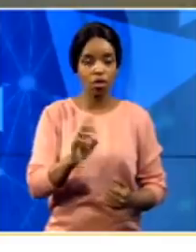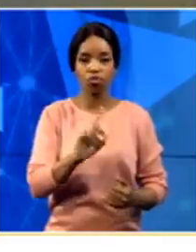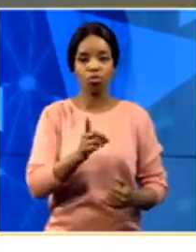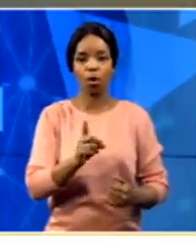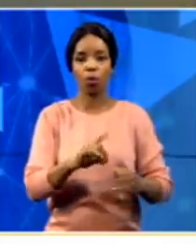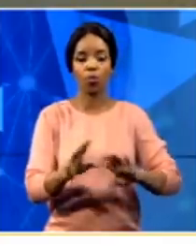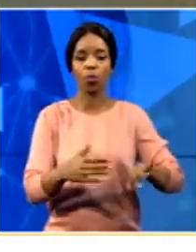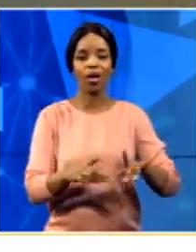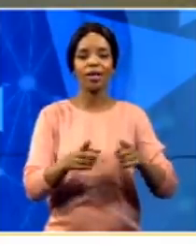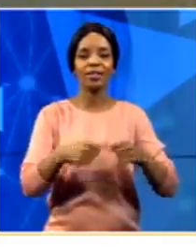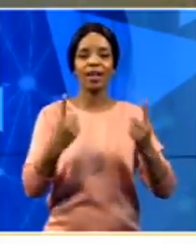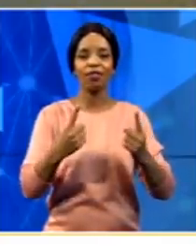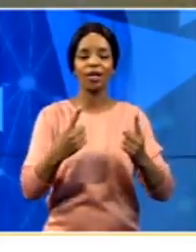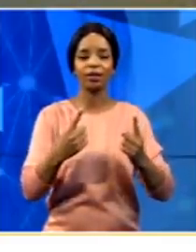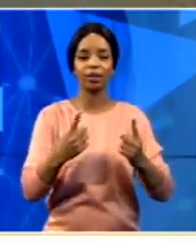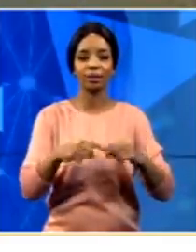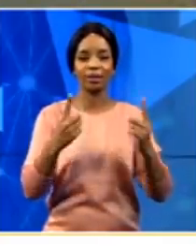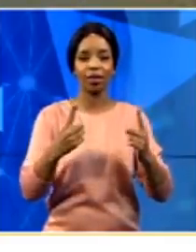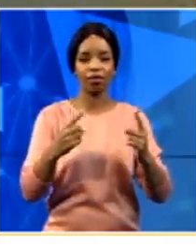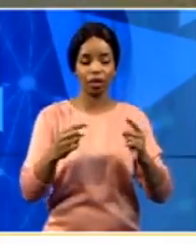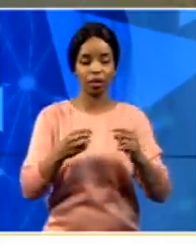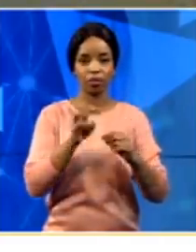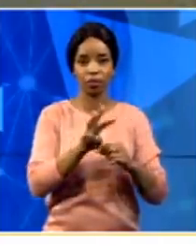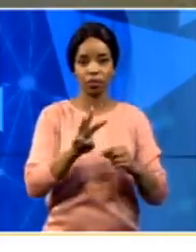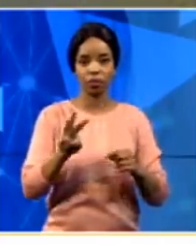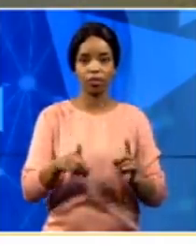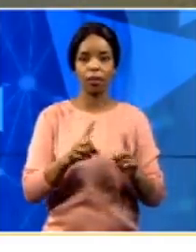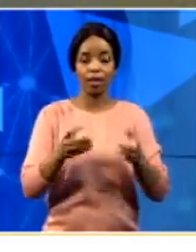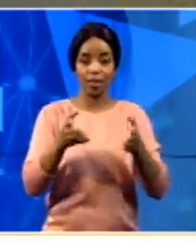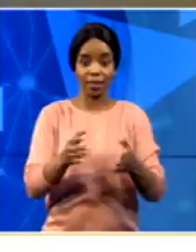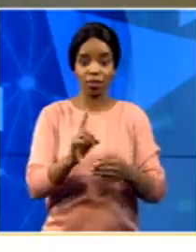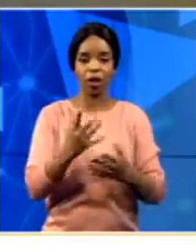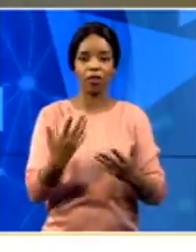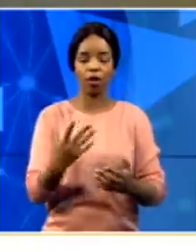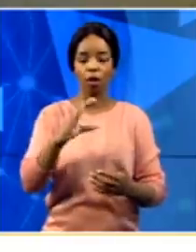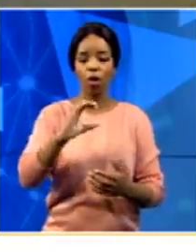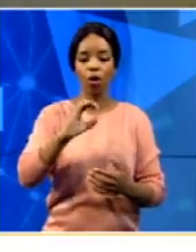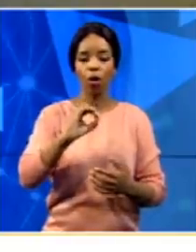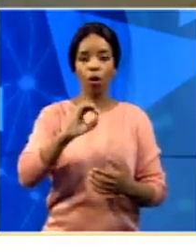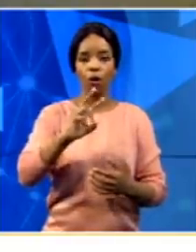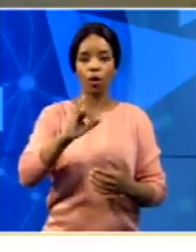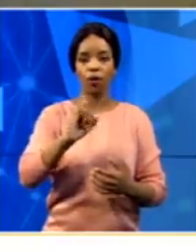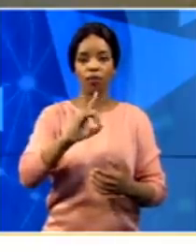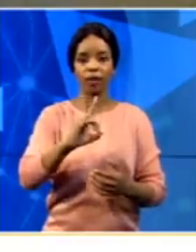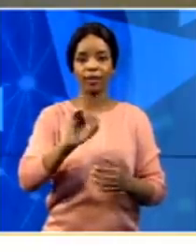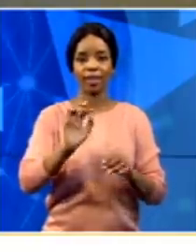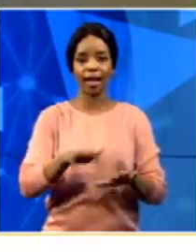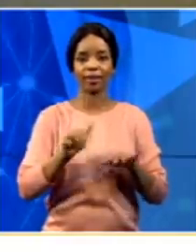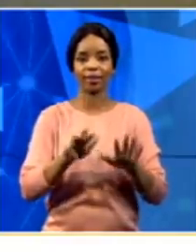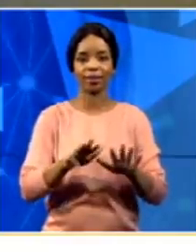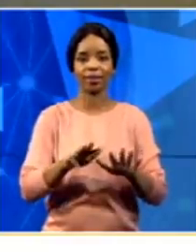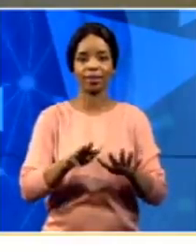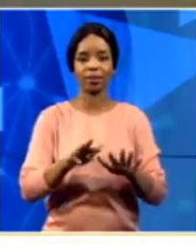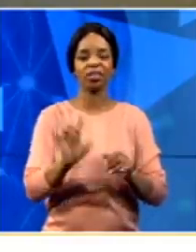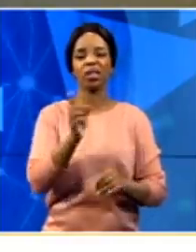different link because this one is a COVID-19 and the rules are not the same. Okay. What is the new link? Yeah. I know it's only going